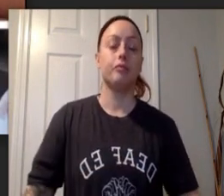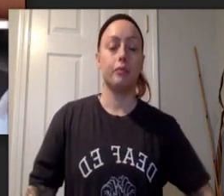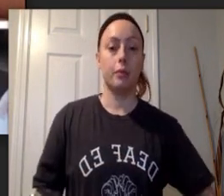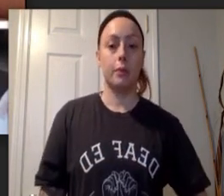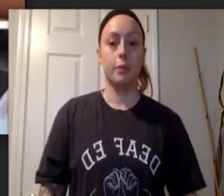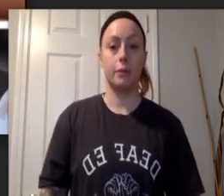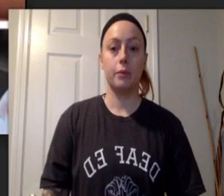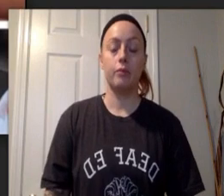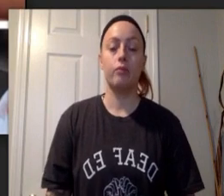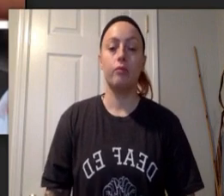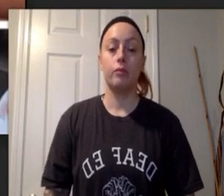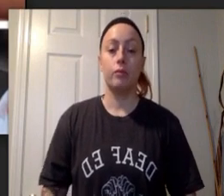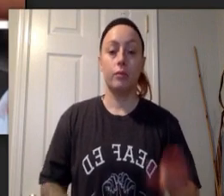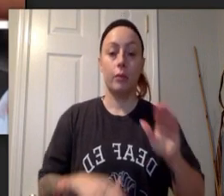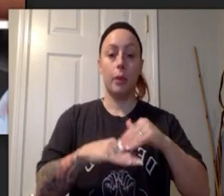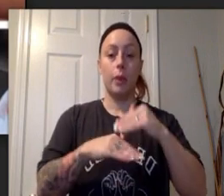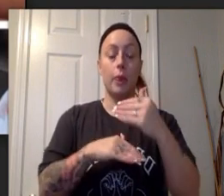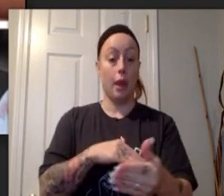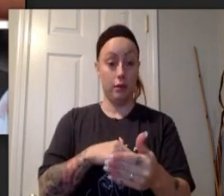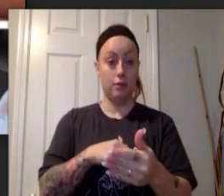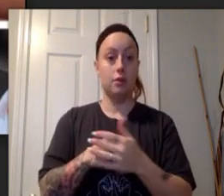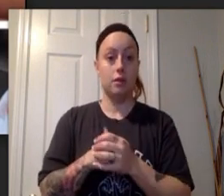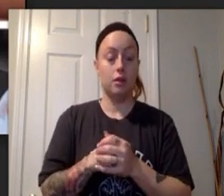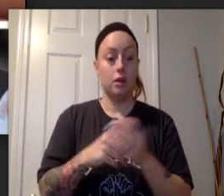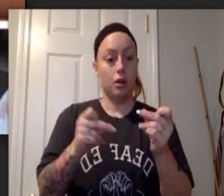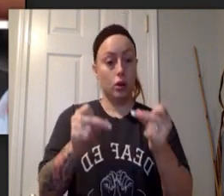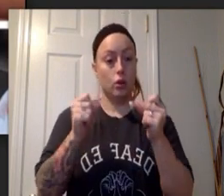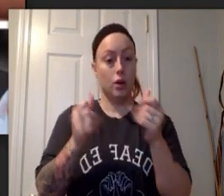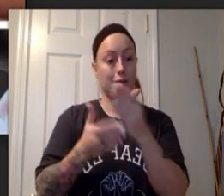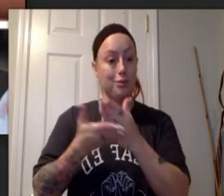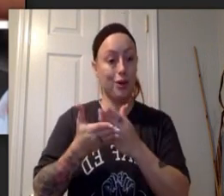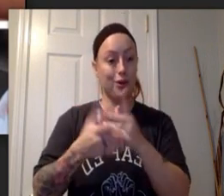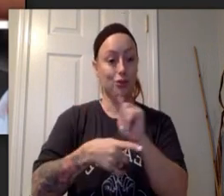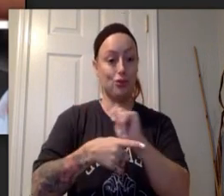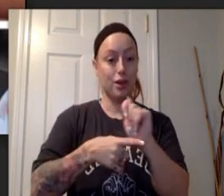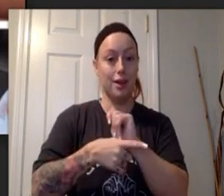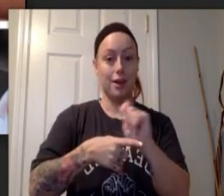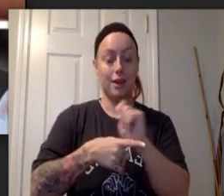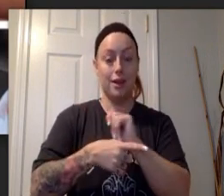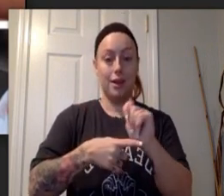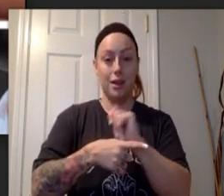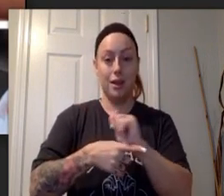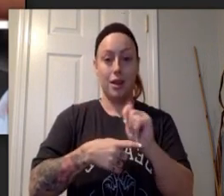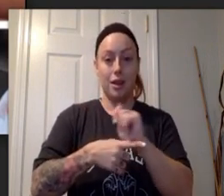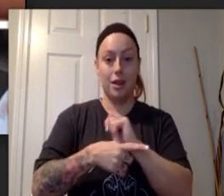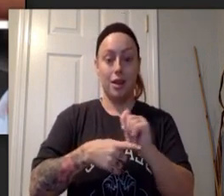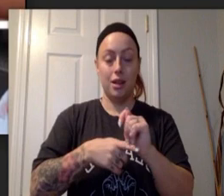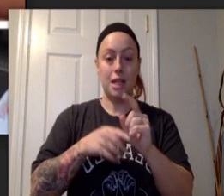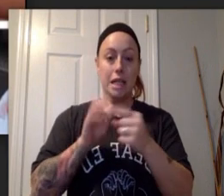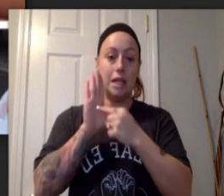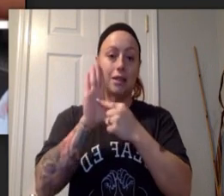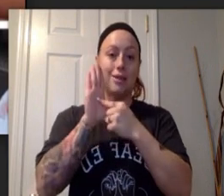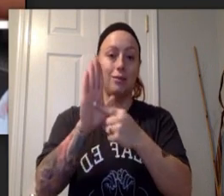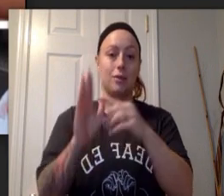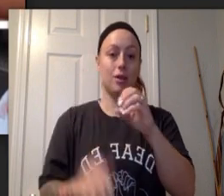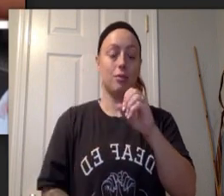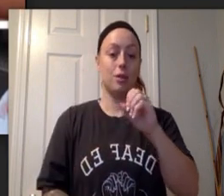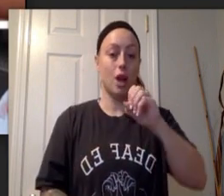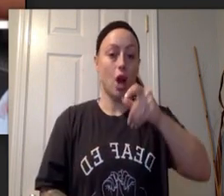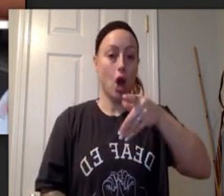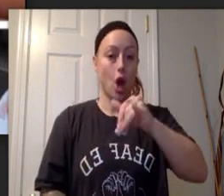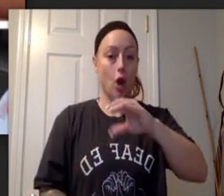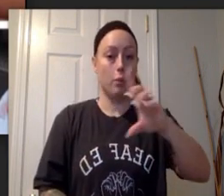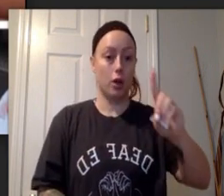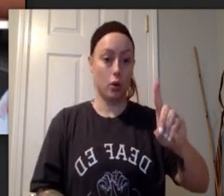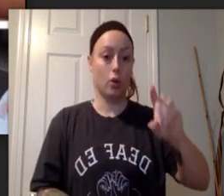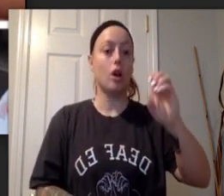Okay, so this next part is just going to be actually the quickest part of the training, which is the symptoms of an opioid overdose and how to respond